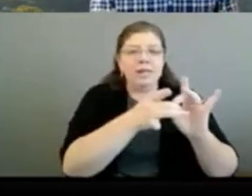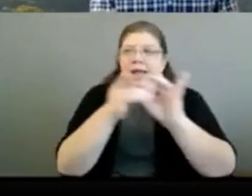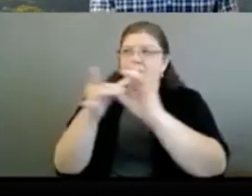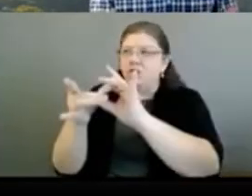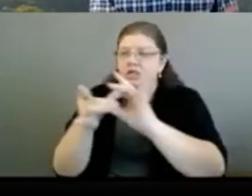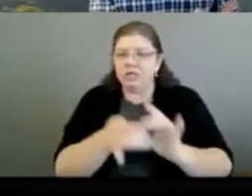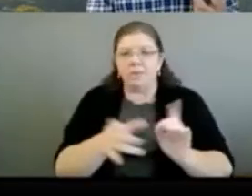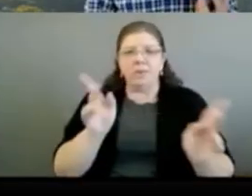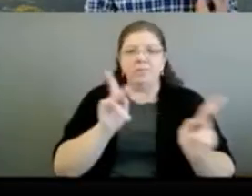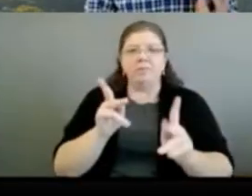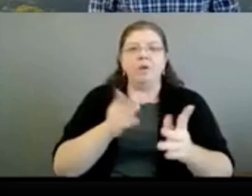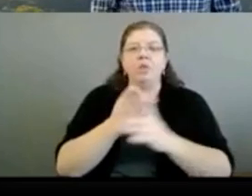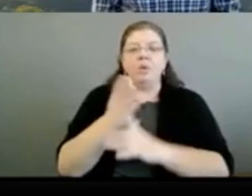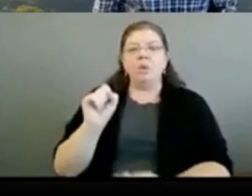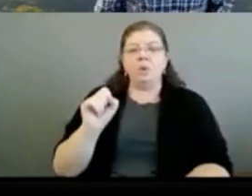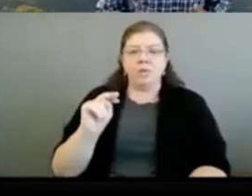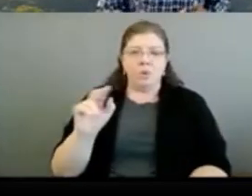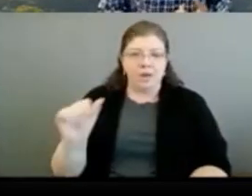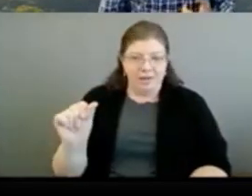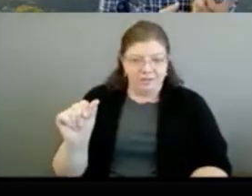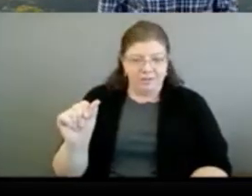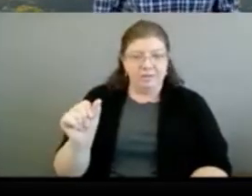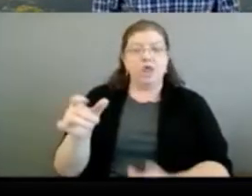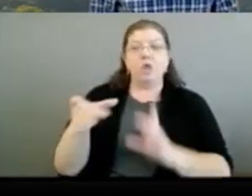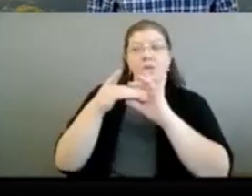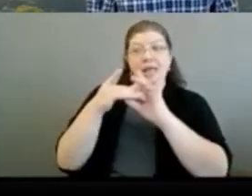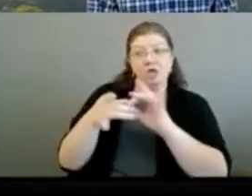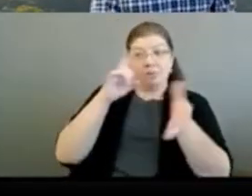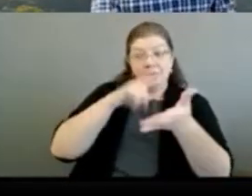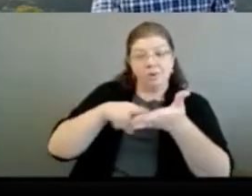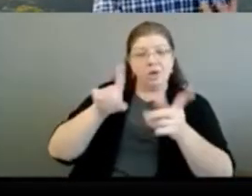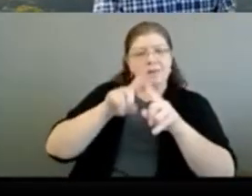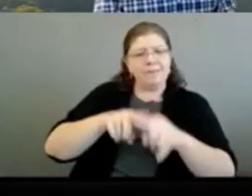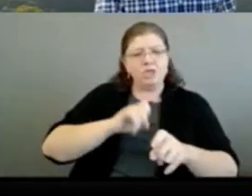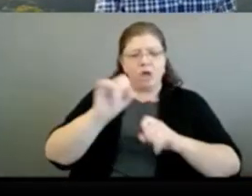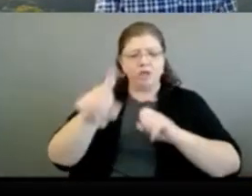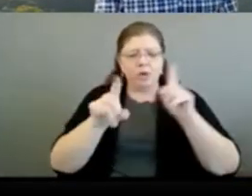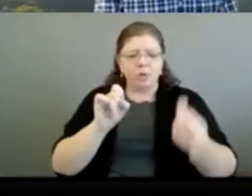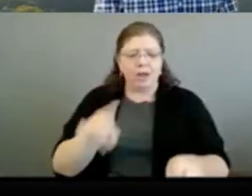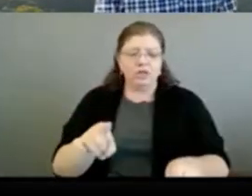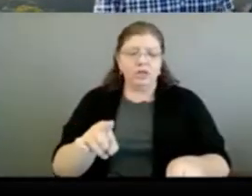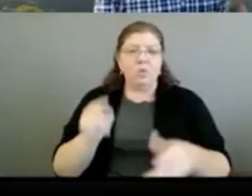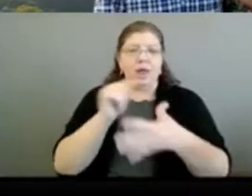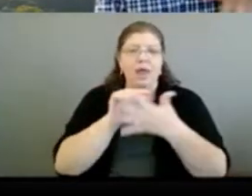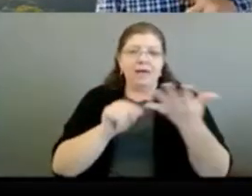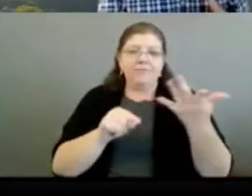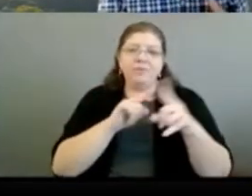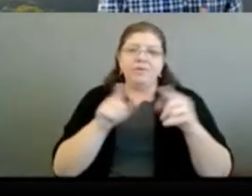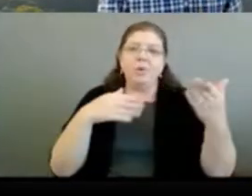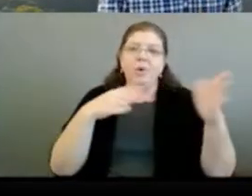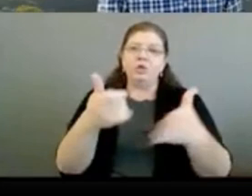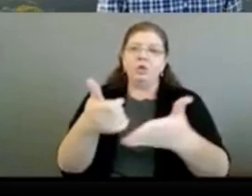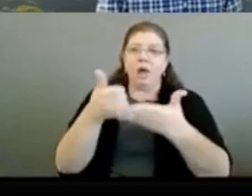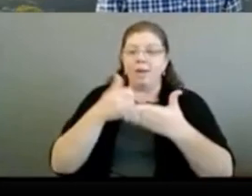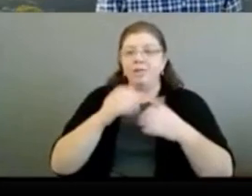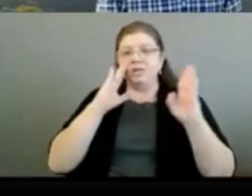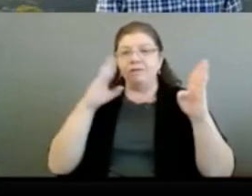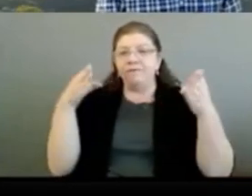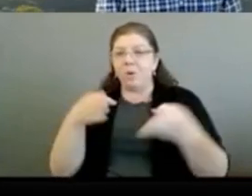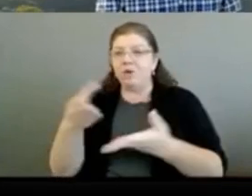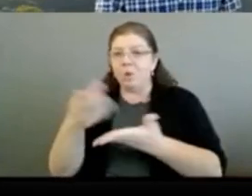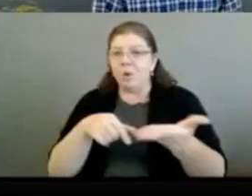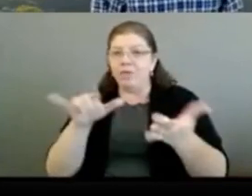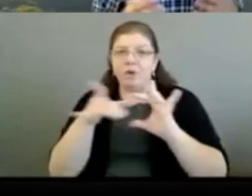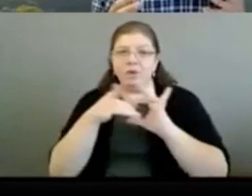network analysis. The kinds of relationships we investigate depend on our research questions, and we have some ways to kind of help us to focus on what those relationships